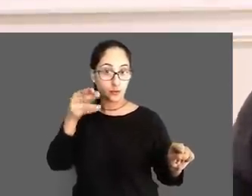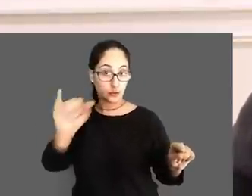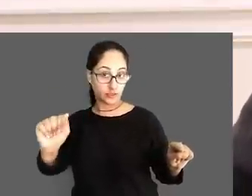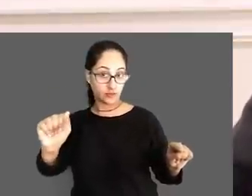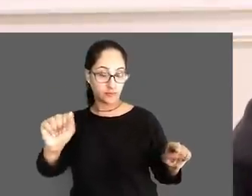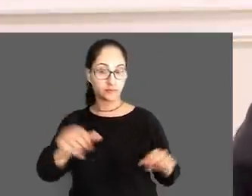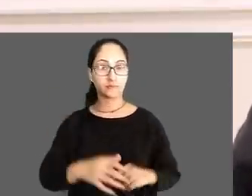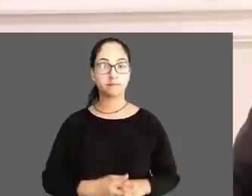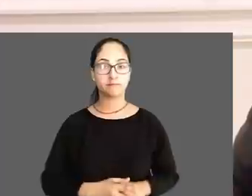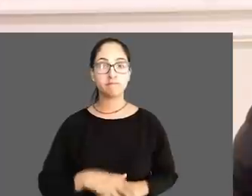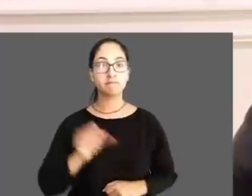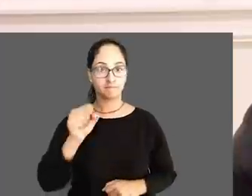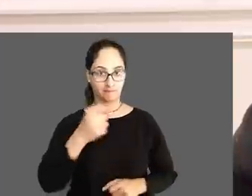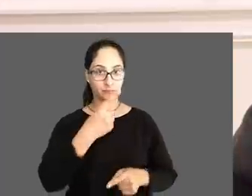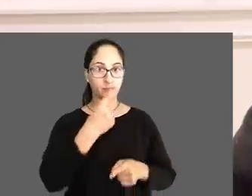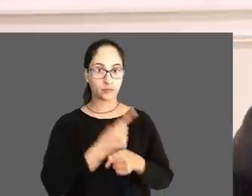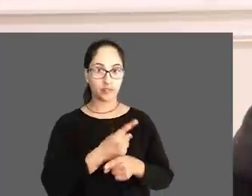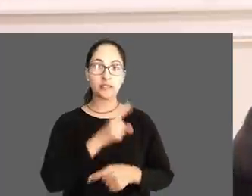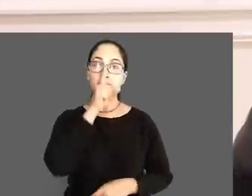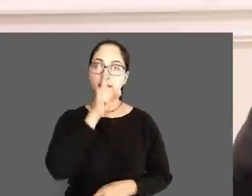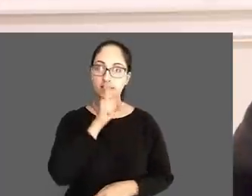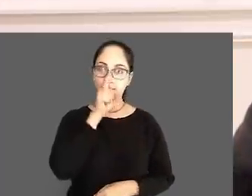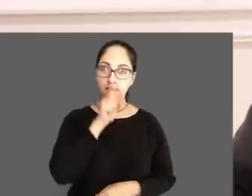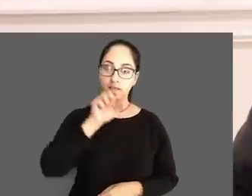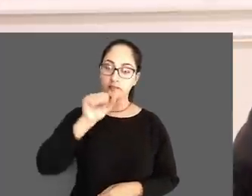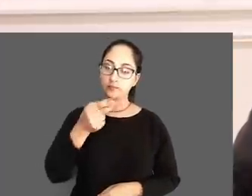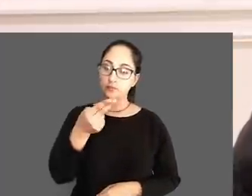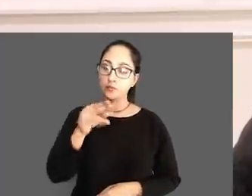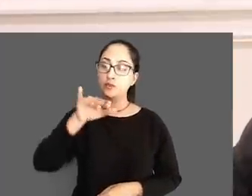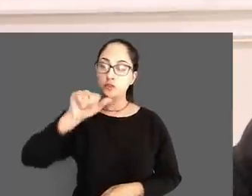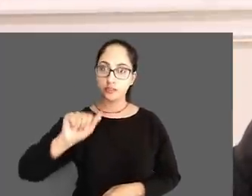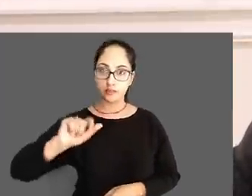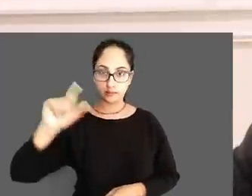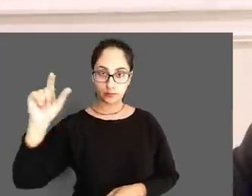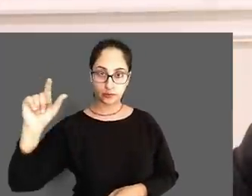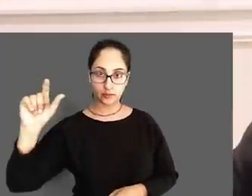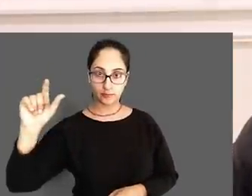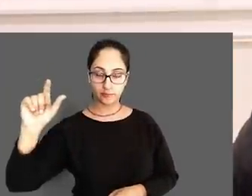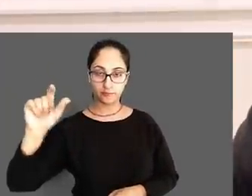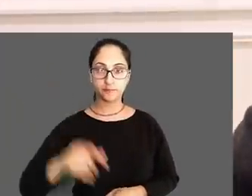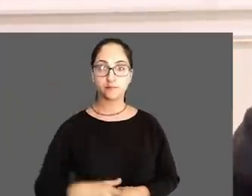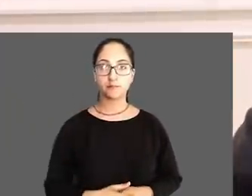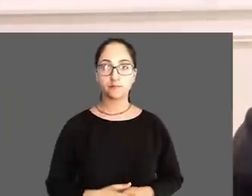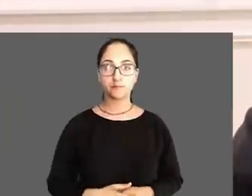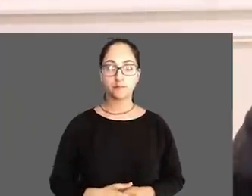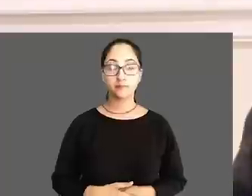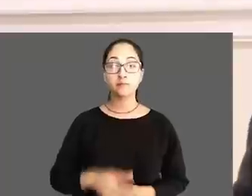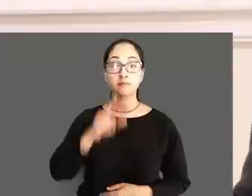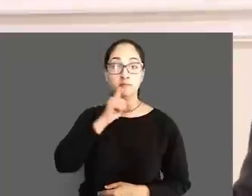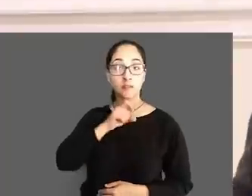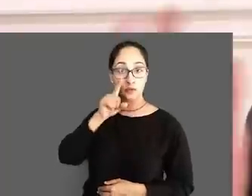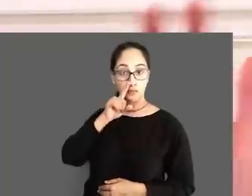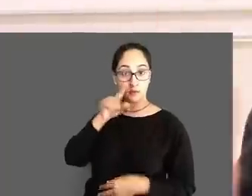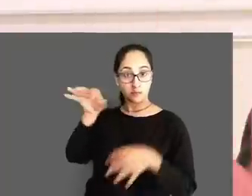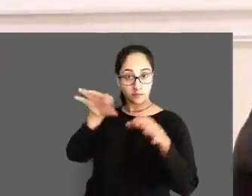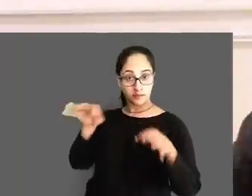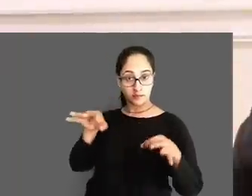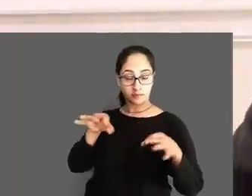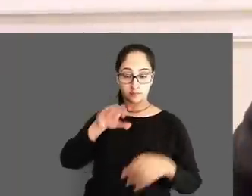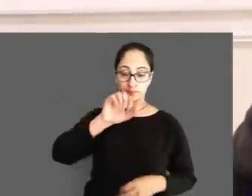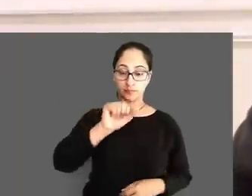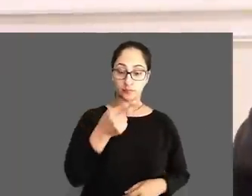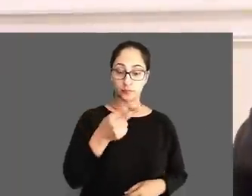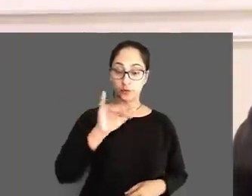are Shia, and there's, as mentioned by Hazir Imam, there's many communities within the larger